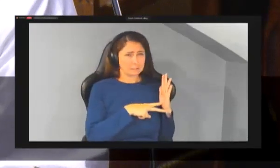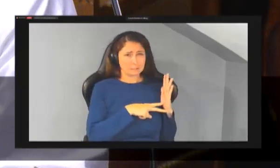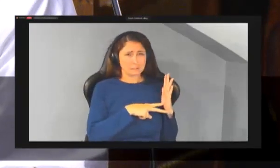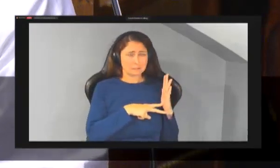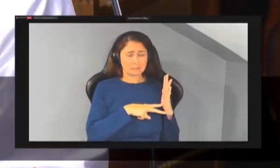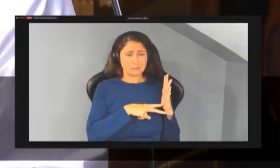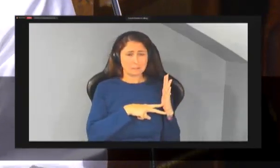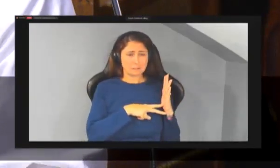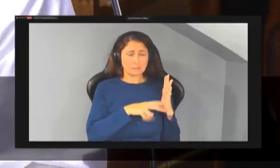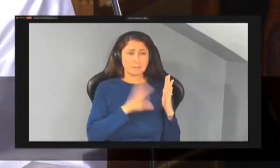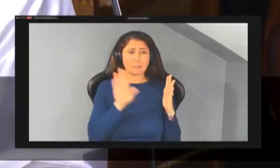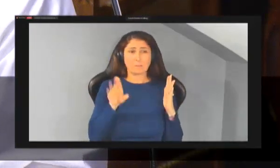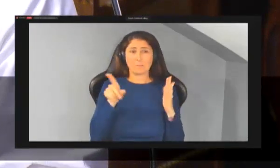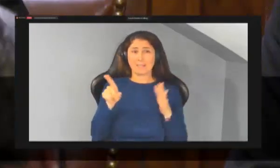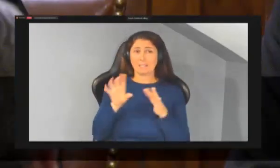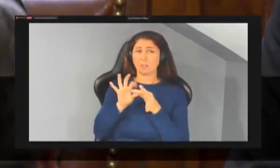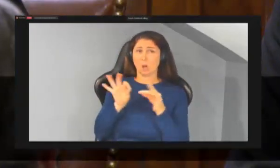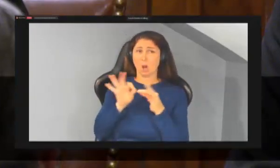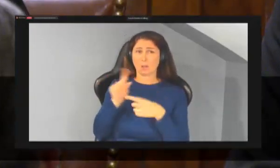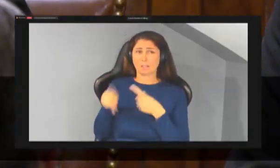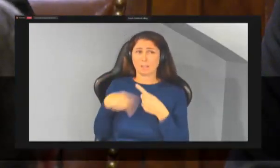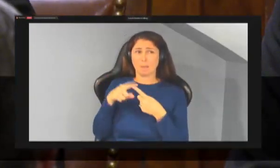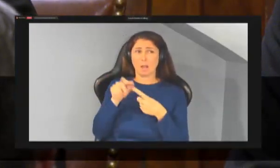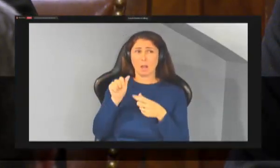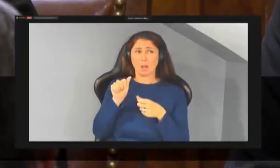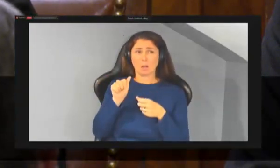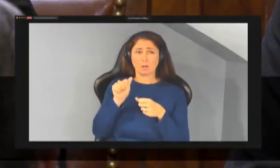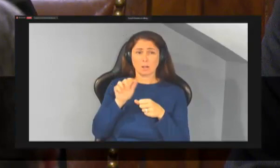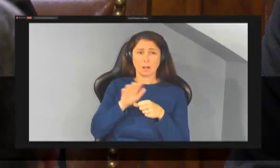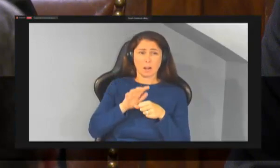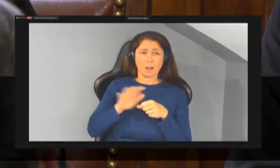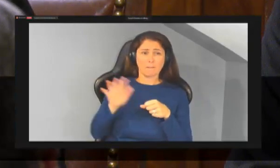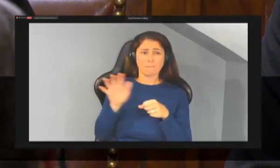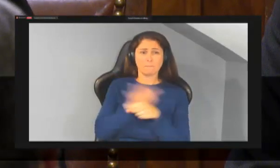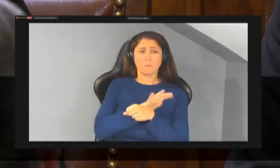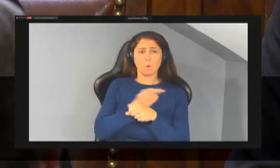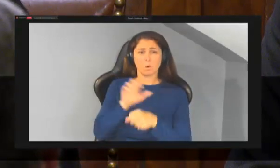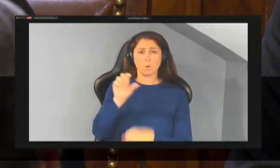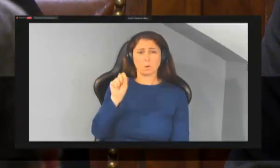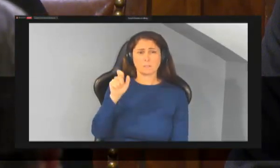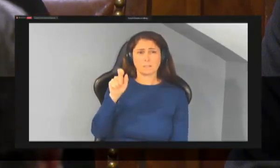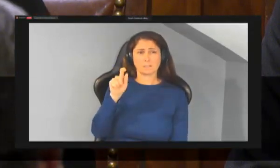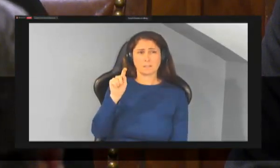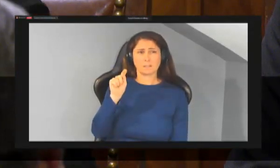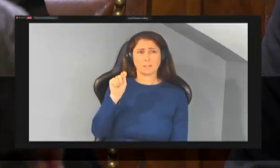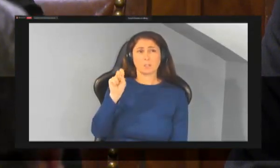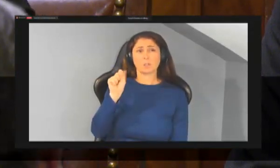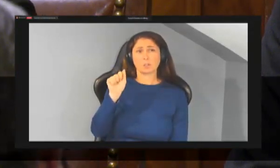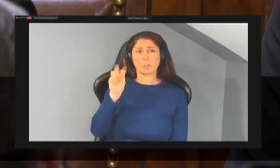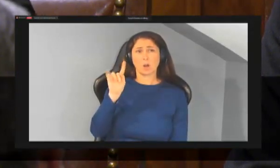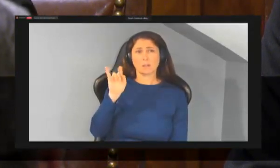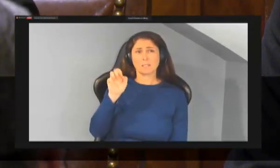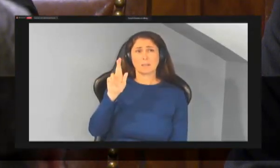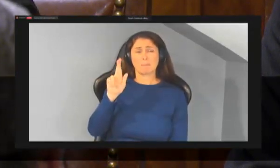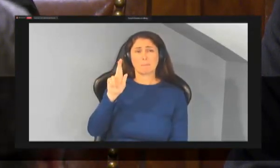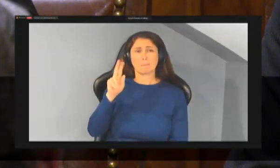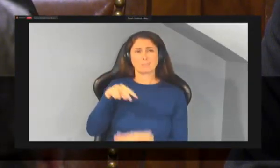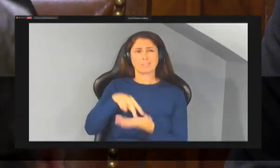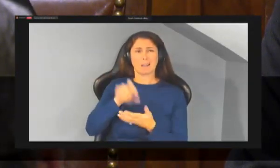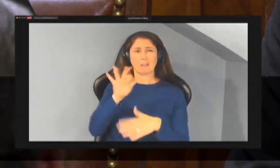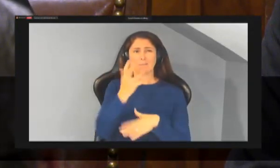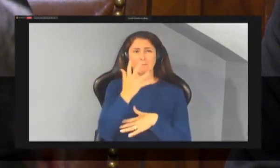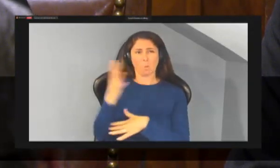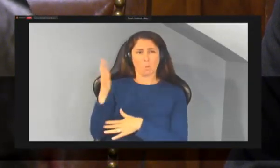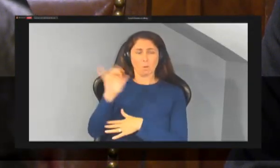it talks about a full saw timber stand of a forest, which is that's just kind of a number